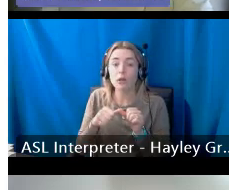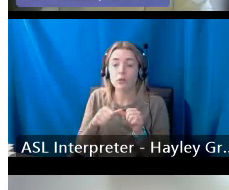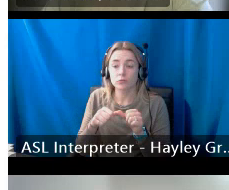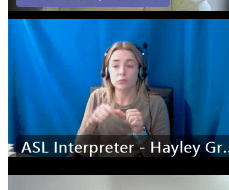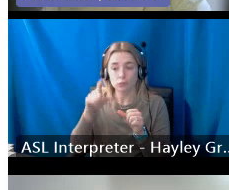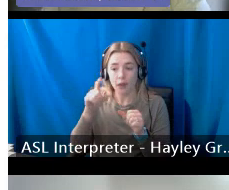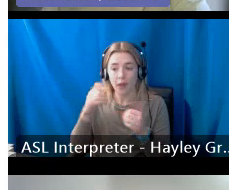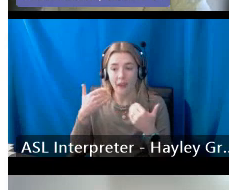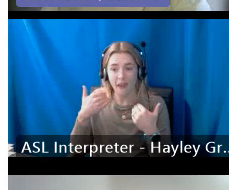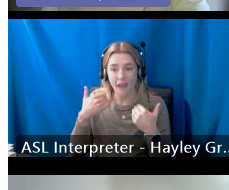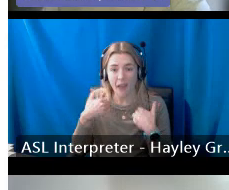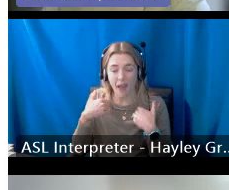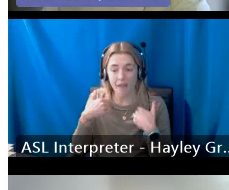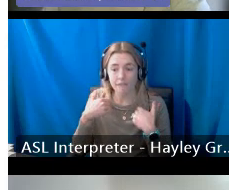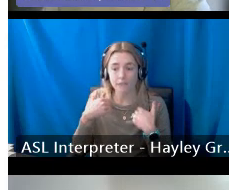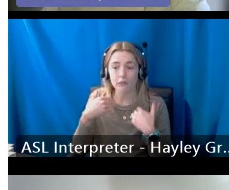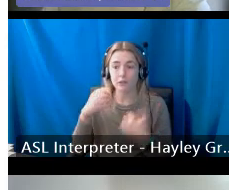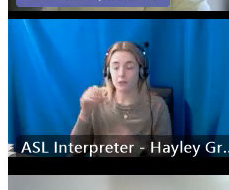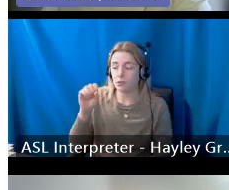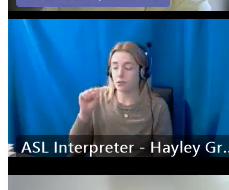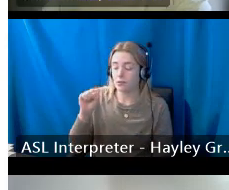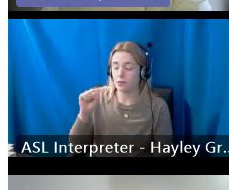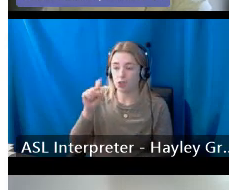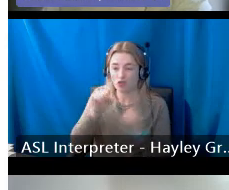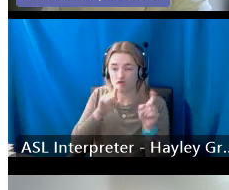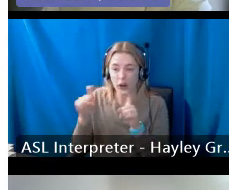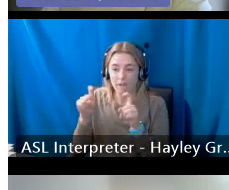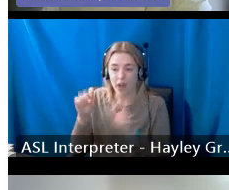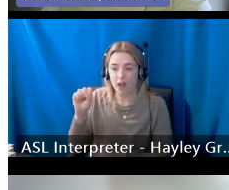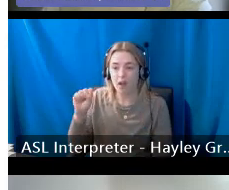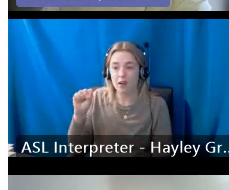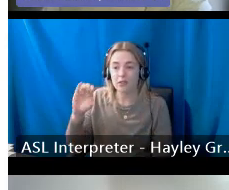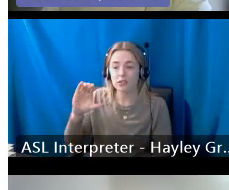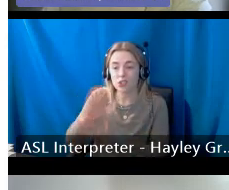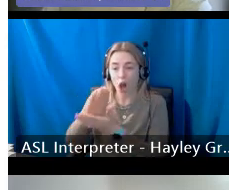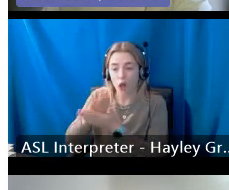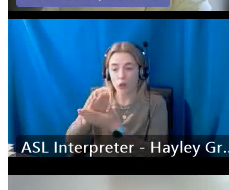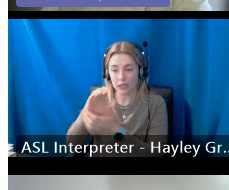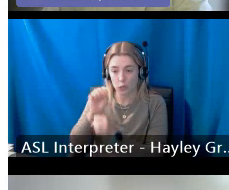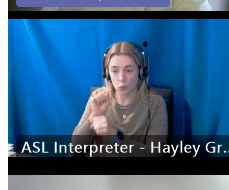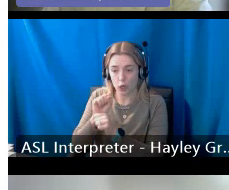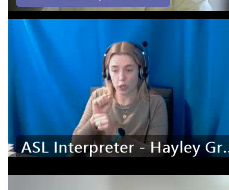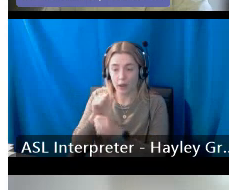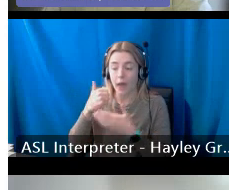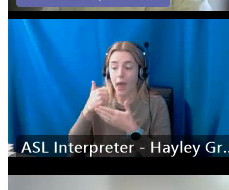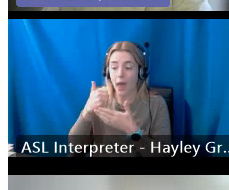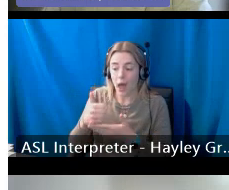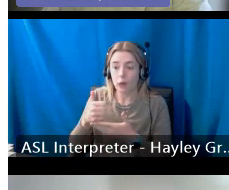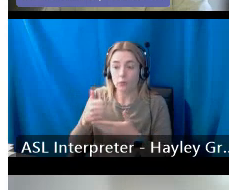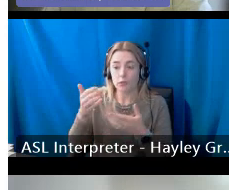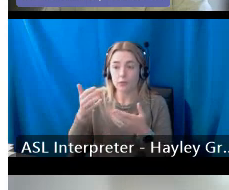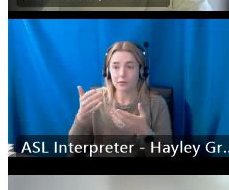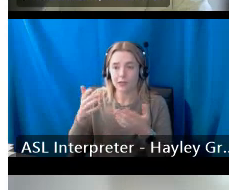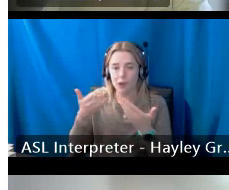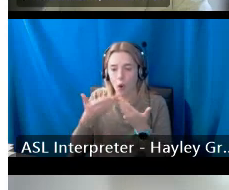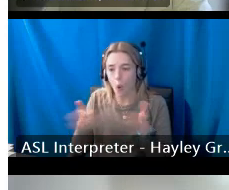work. Okay, a survey of scholarly work that gives an overview and an explanation and draws